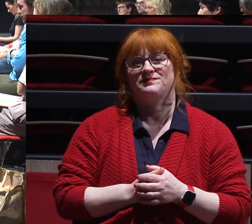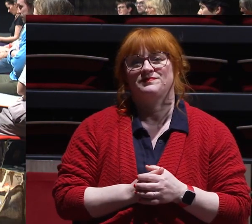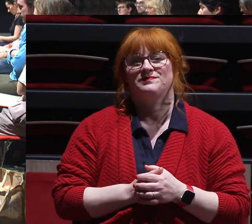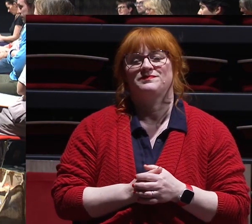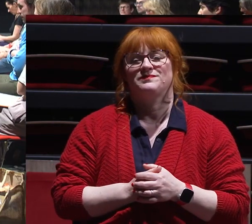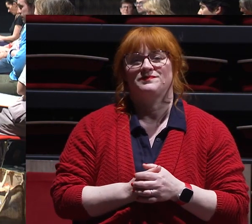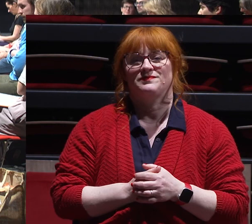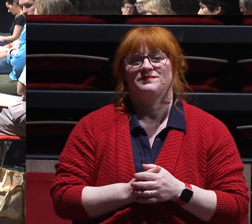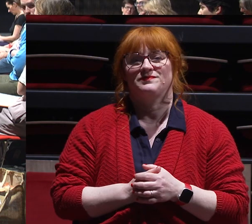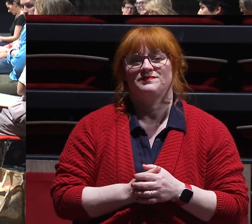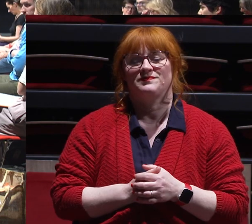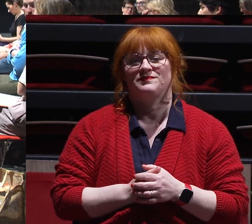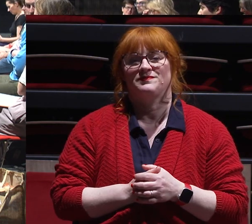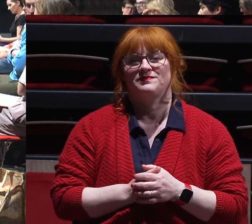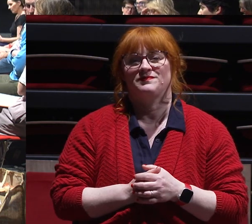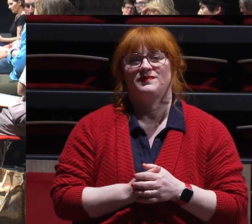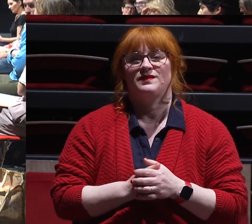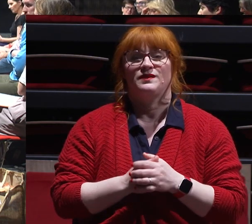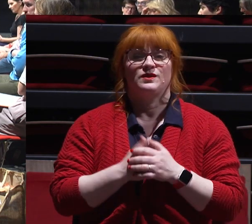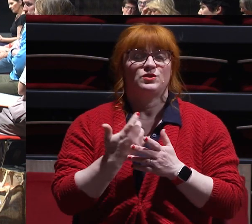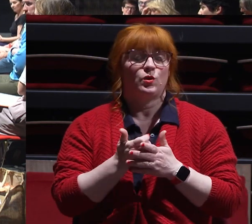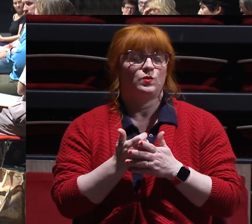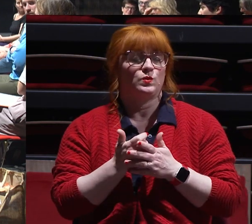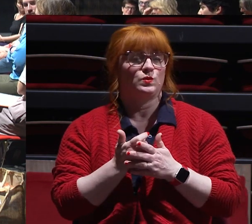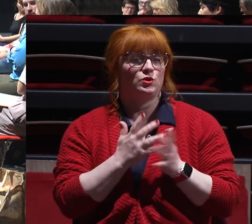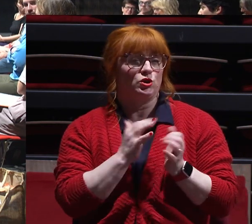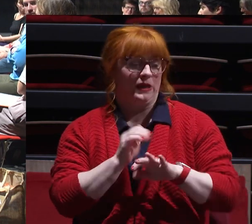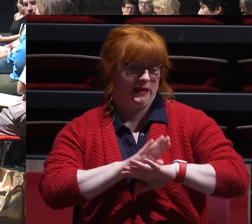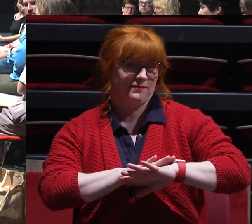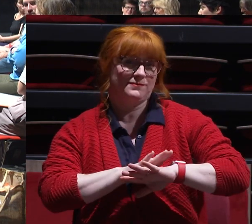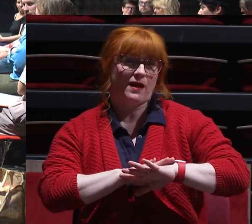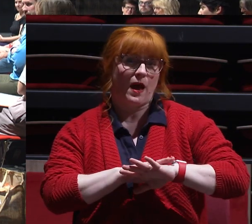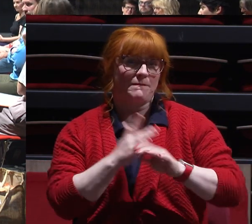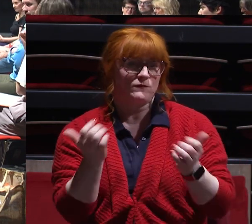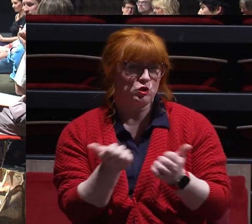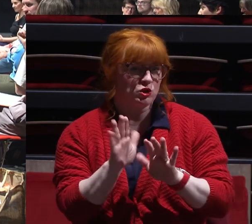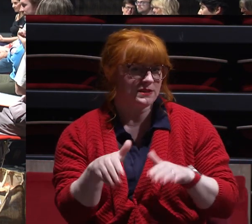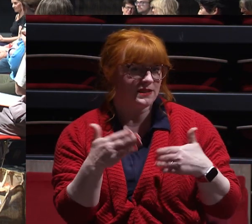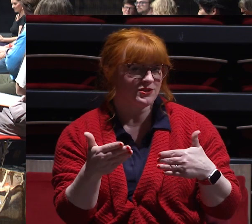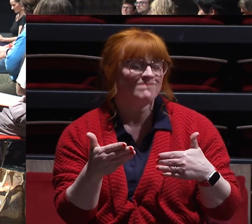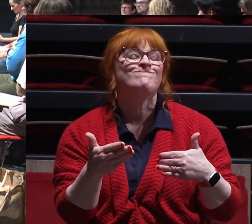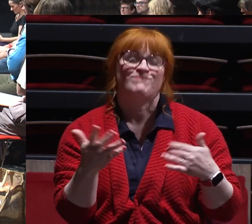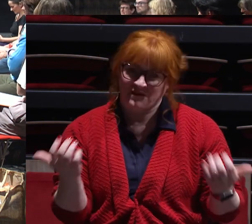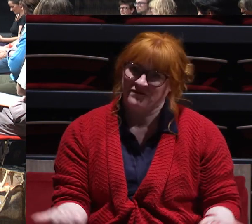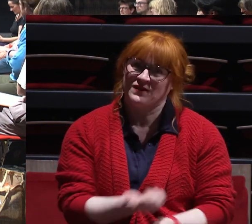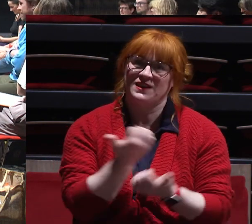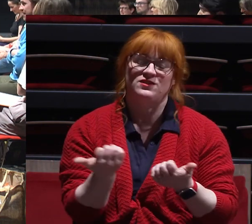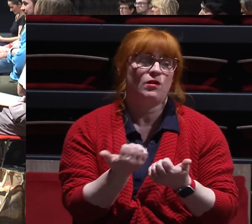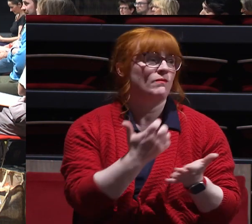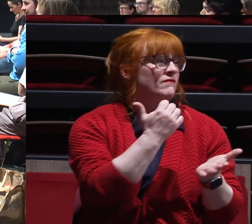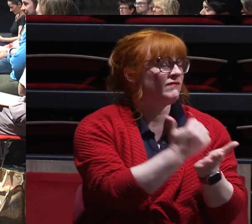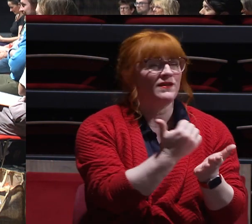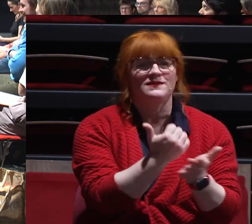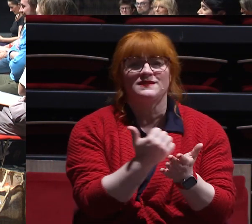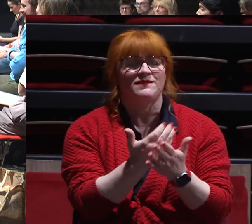How are we doing for time, Georgia? Are we there? Are we over? Oh, have you got a question? Are